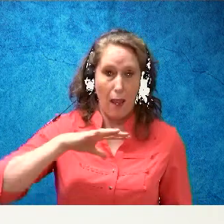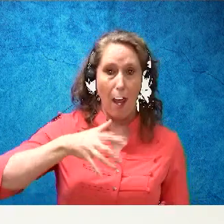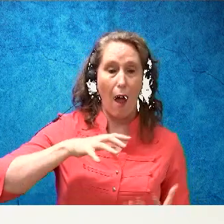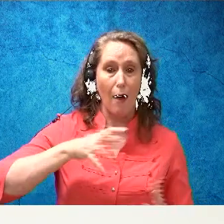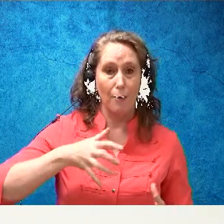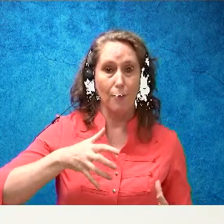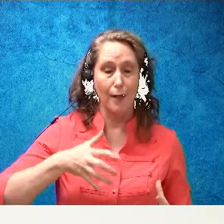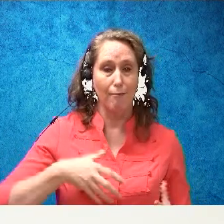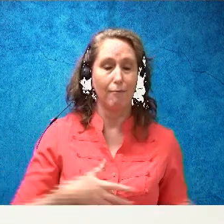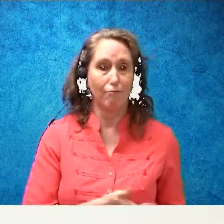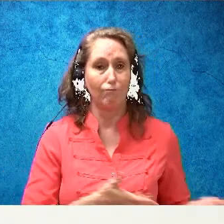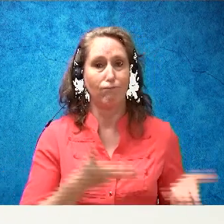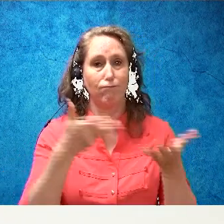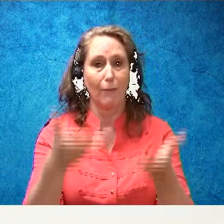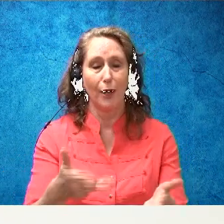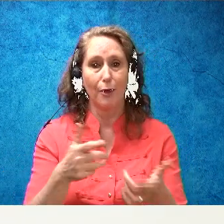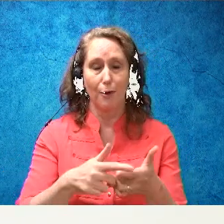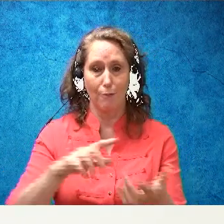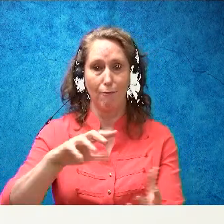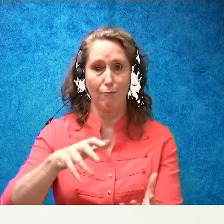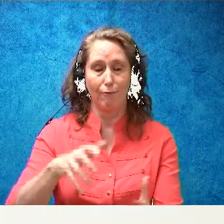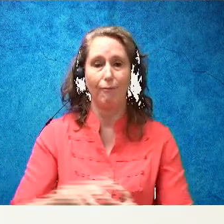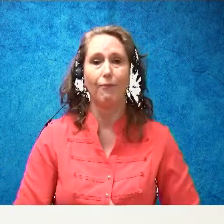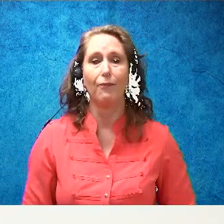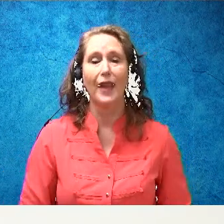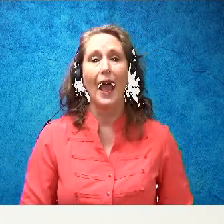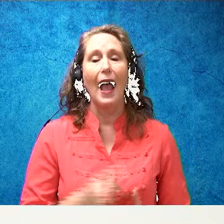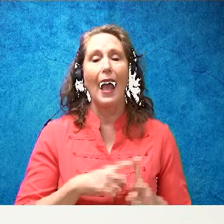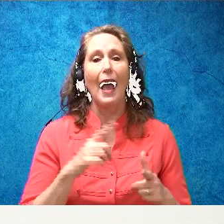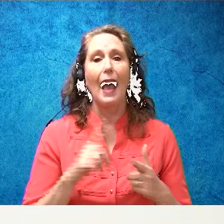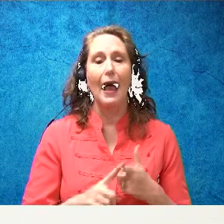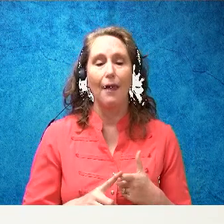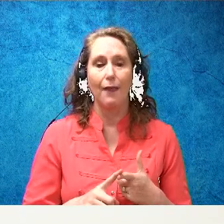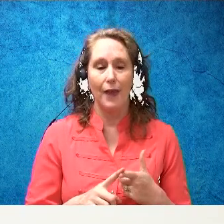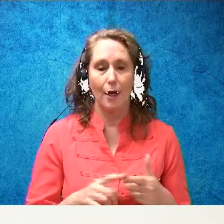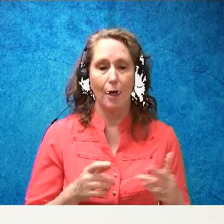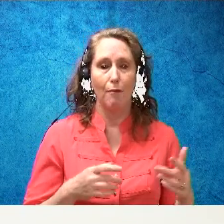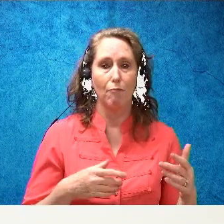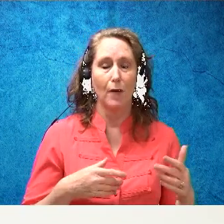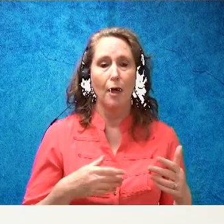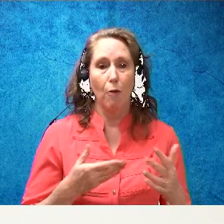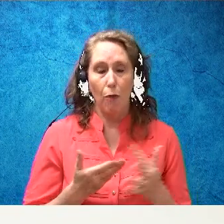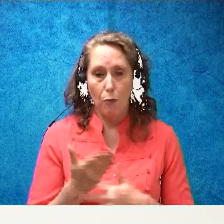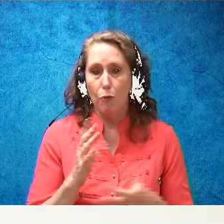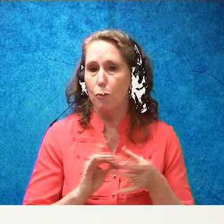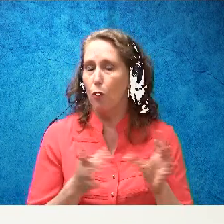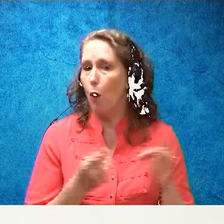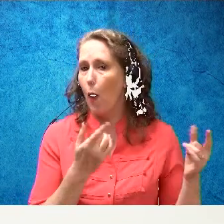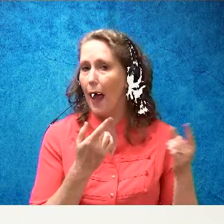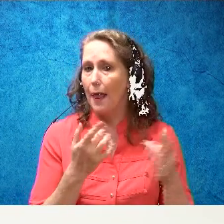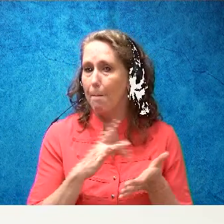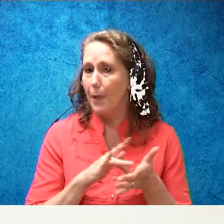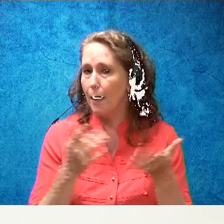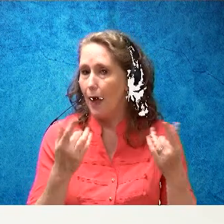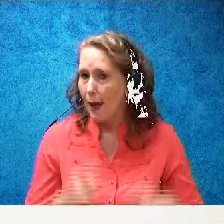to the laundromat. All right, so that was the beginning, and then as we moved through our story, what happened in the